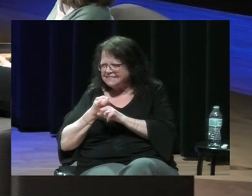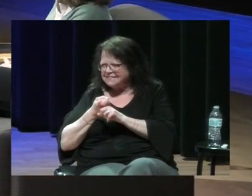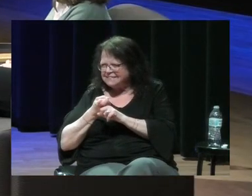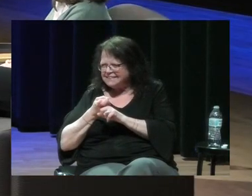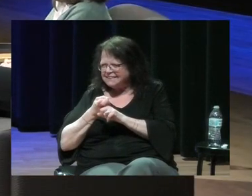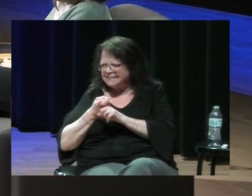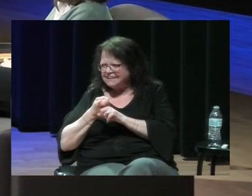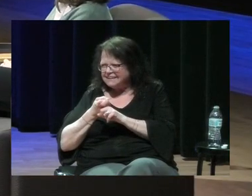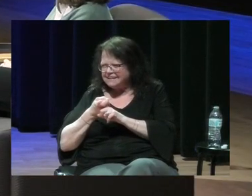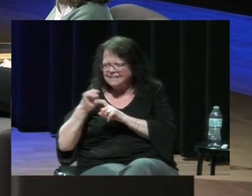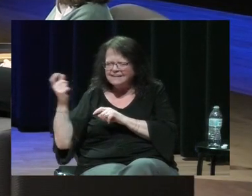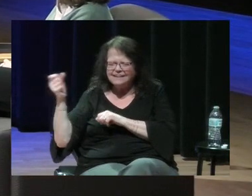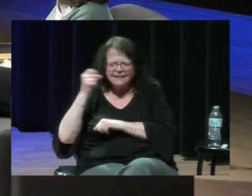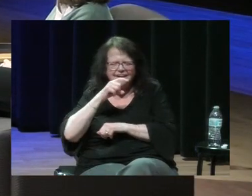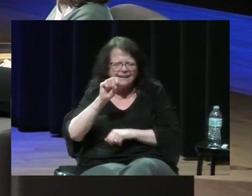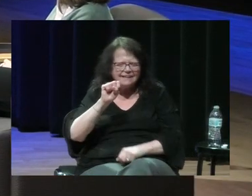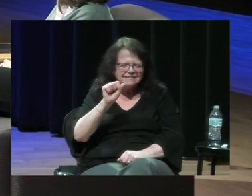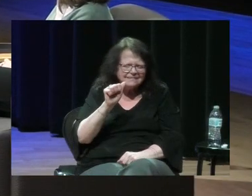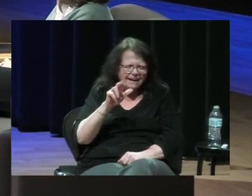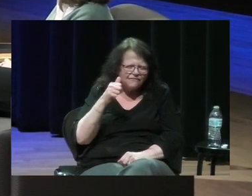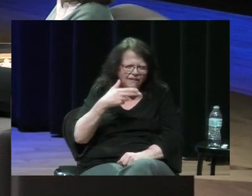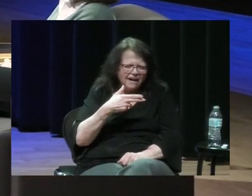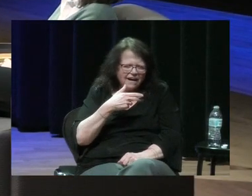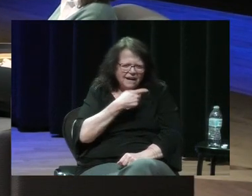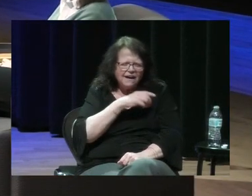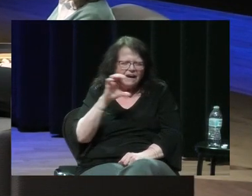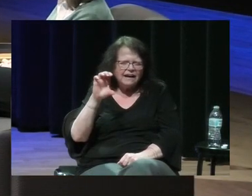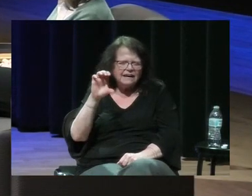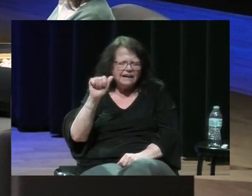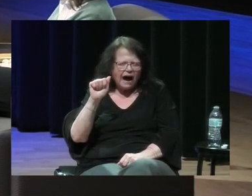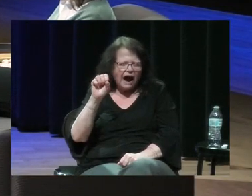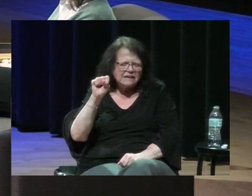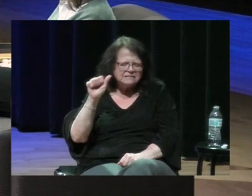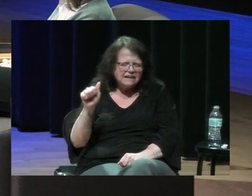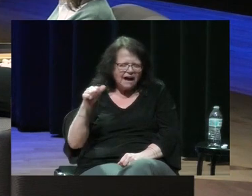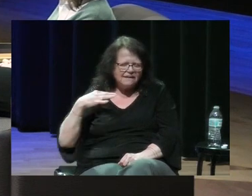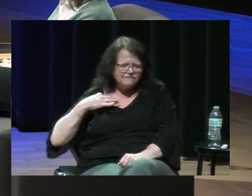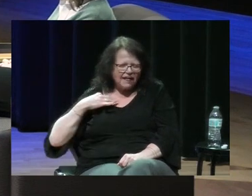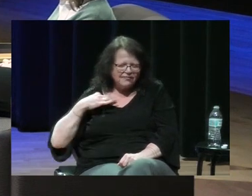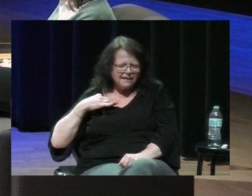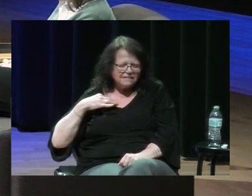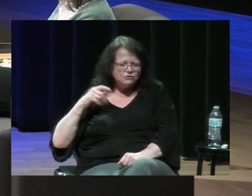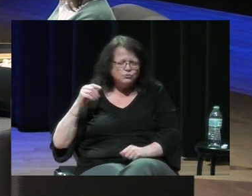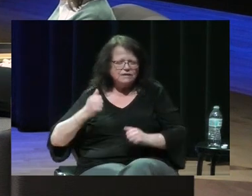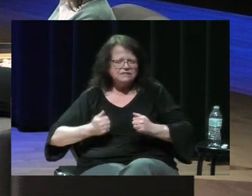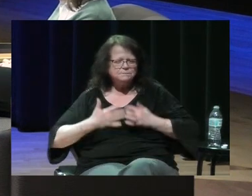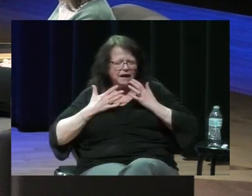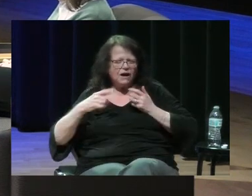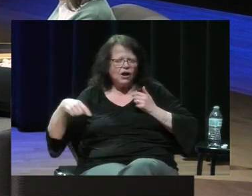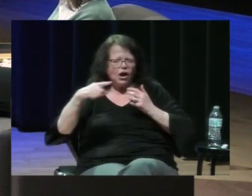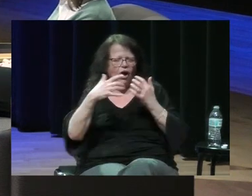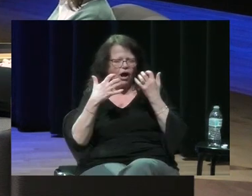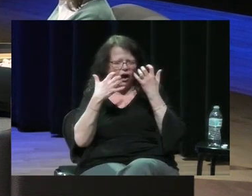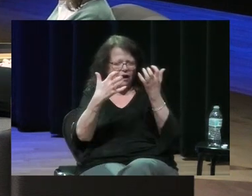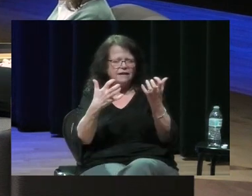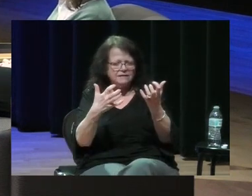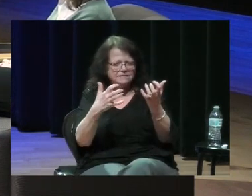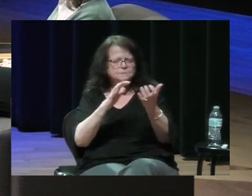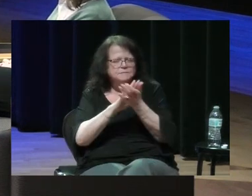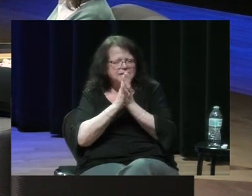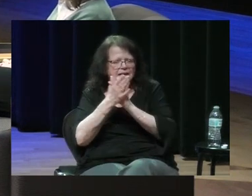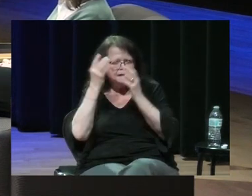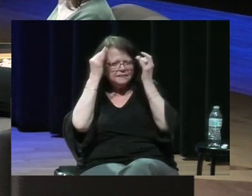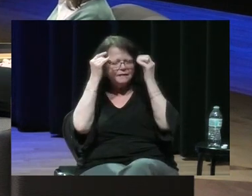Sarah, any insight on your work as a CASA volunteer that can help inspire audience members to consider becoming a CASA in